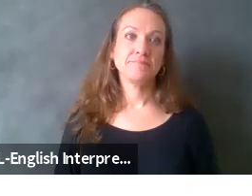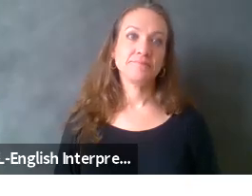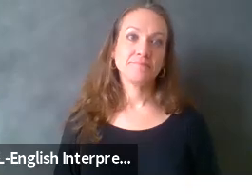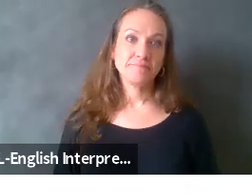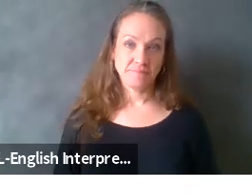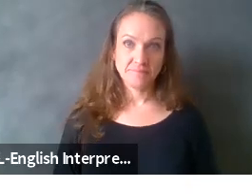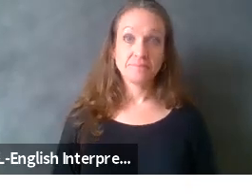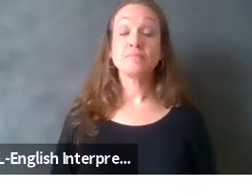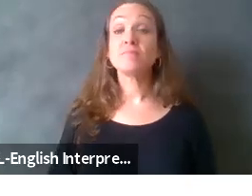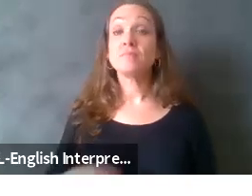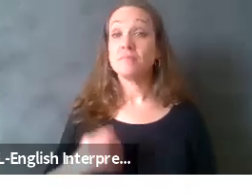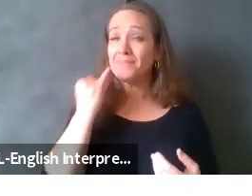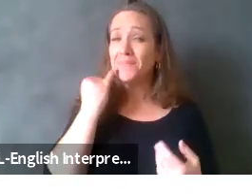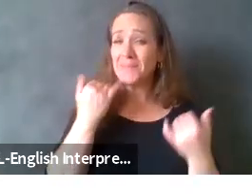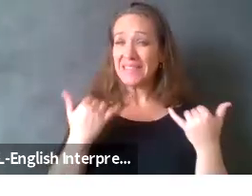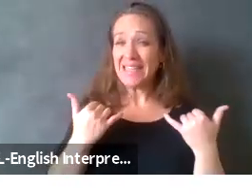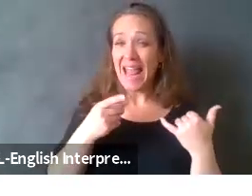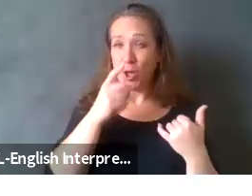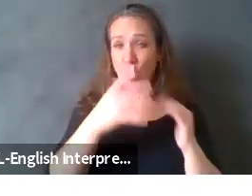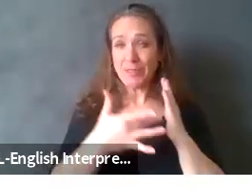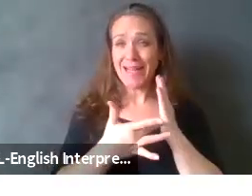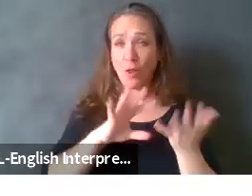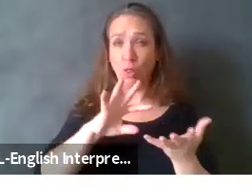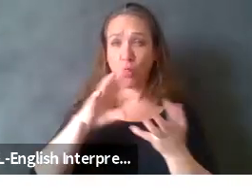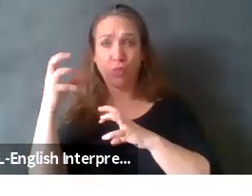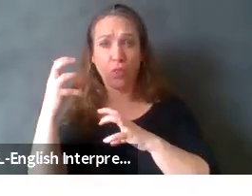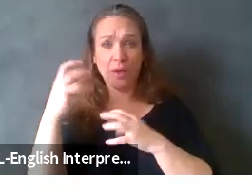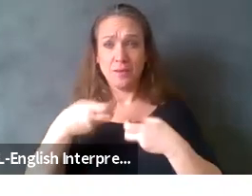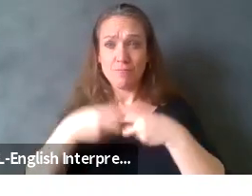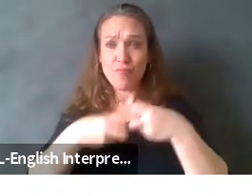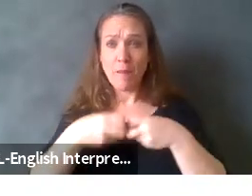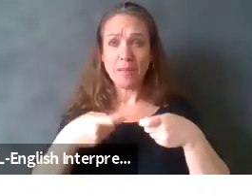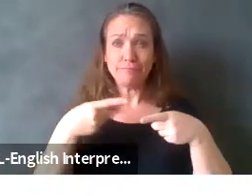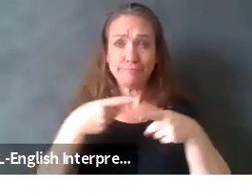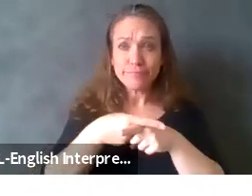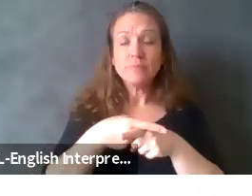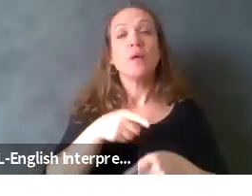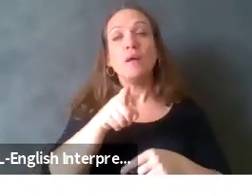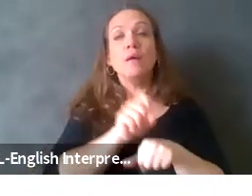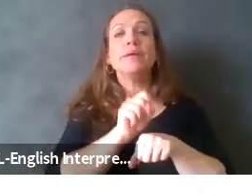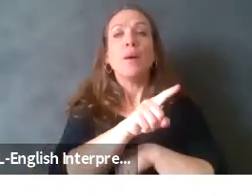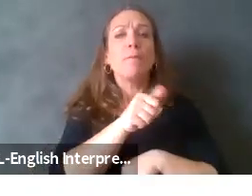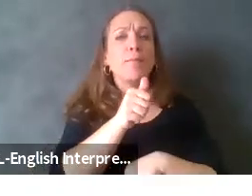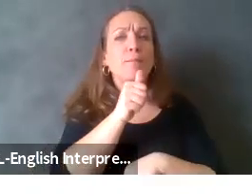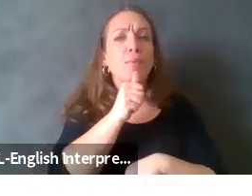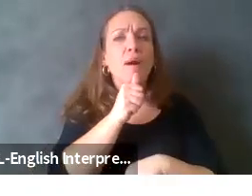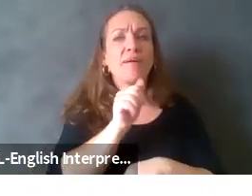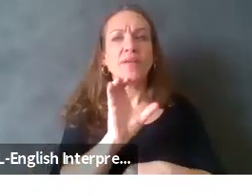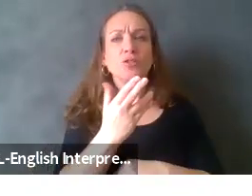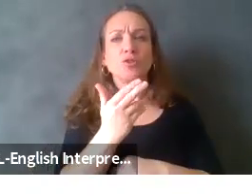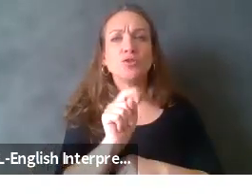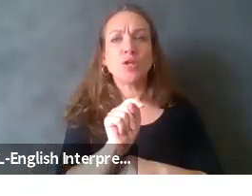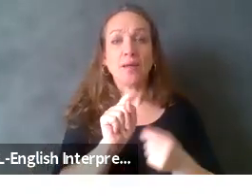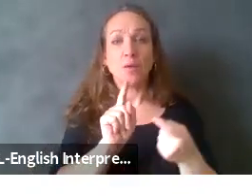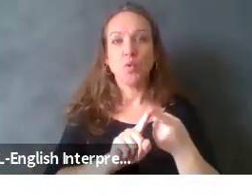If you experience any technical difficulties during the webinar, you can send a private chat message to the host by typing in